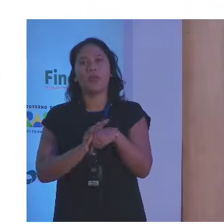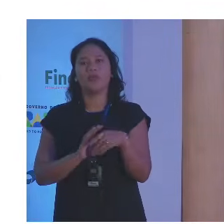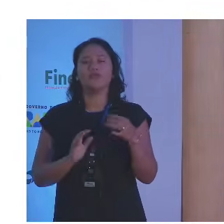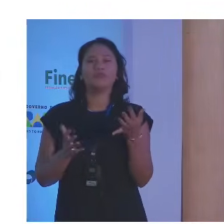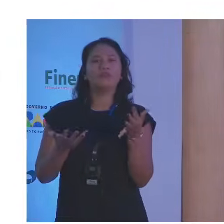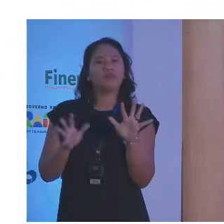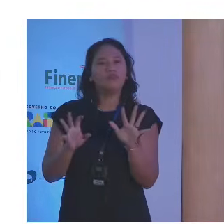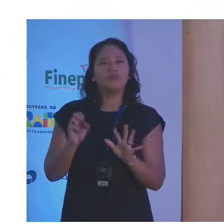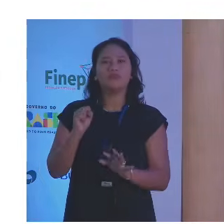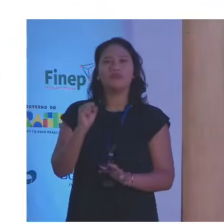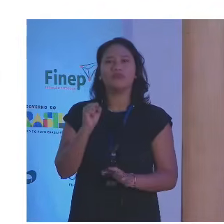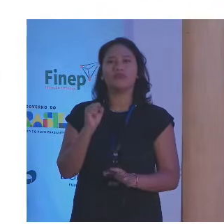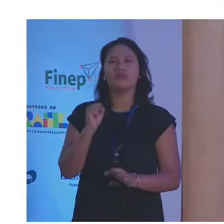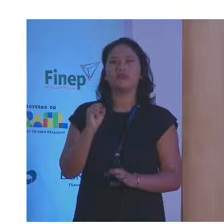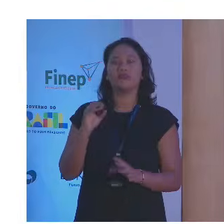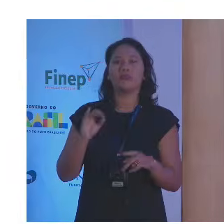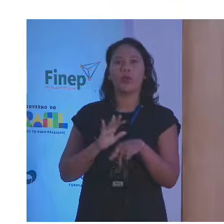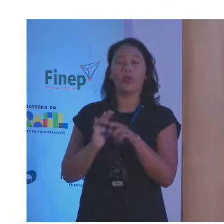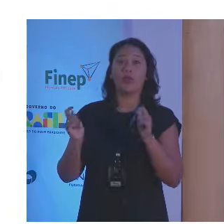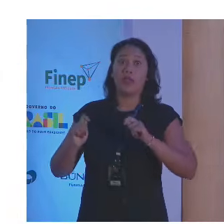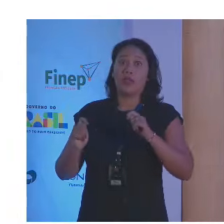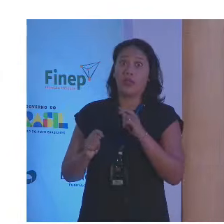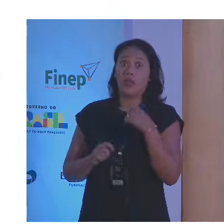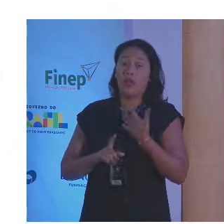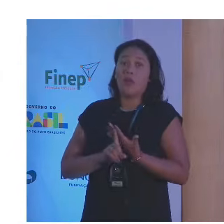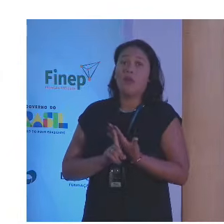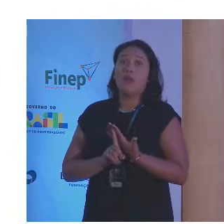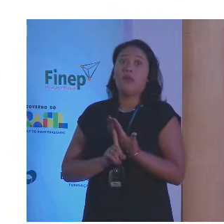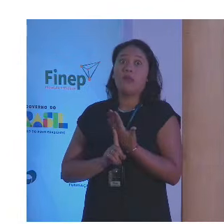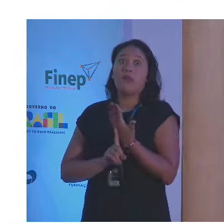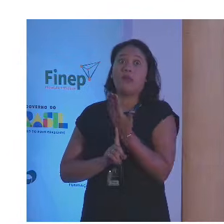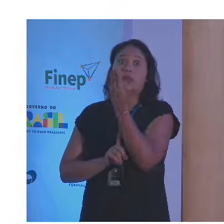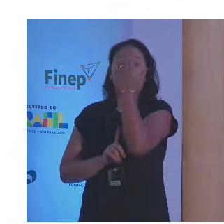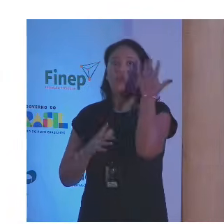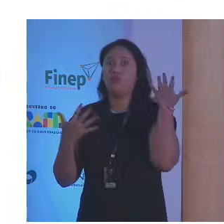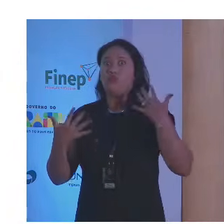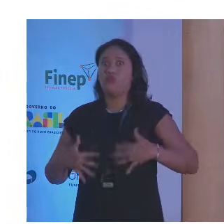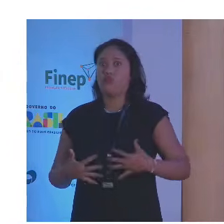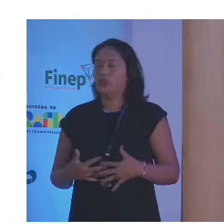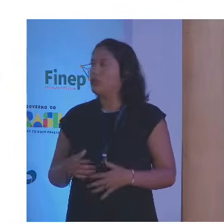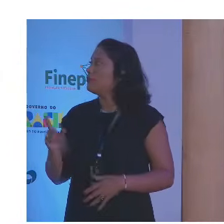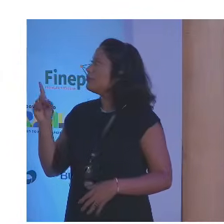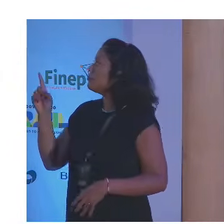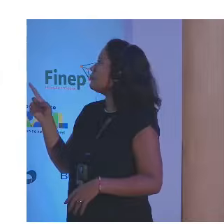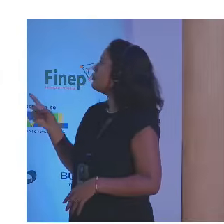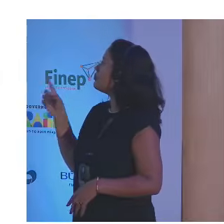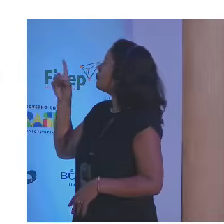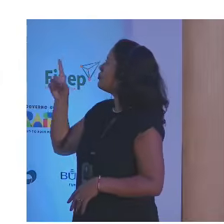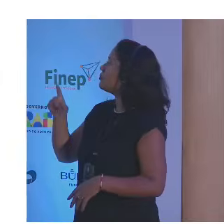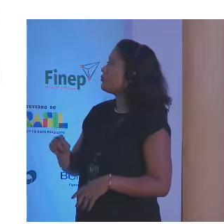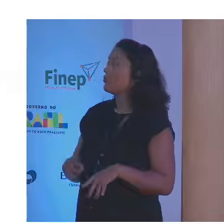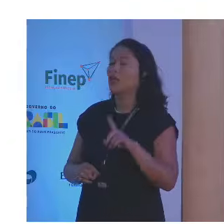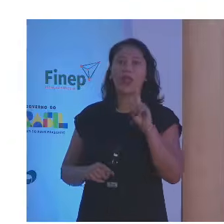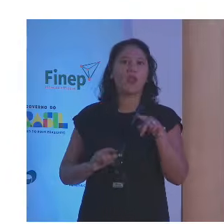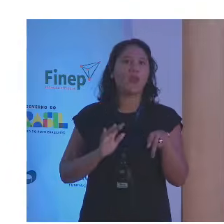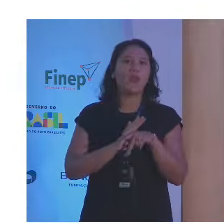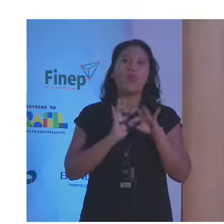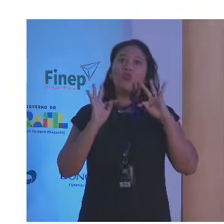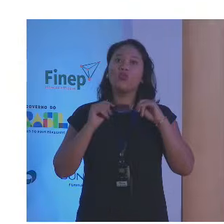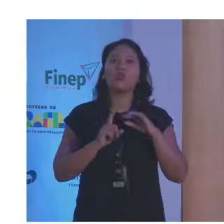1880, it begins to shoot up to the current. Again, it's all anthropogenic.